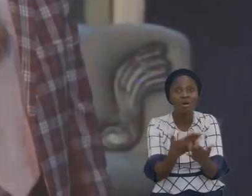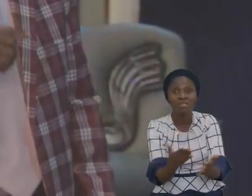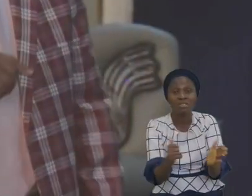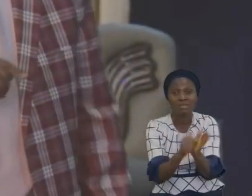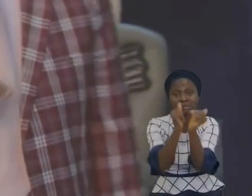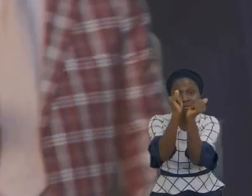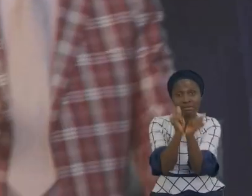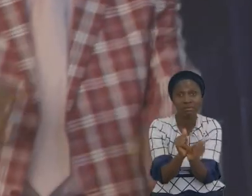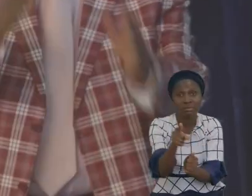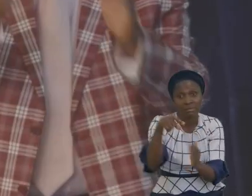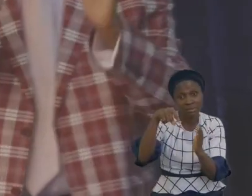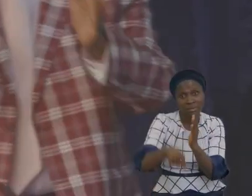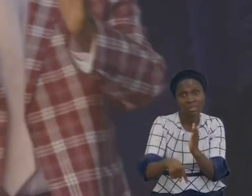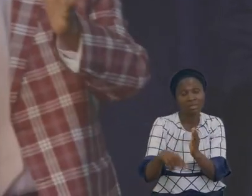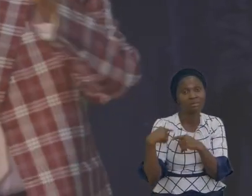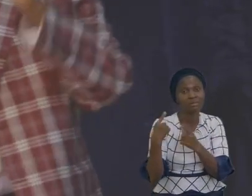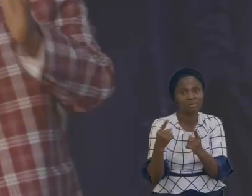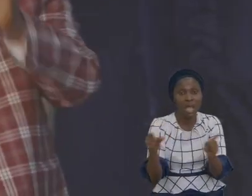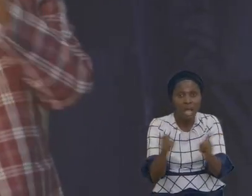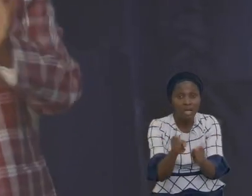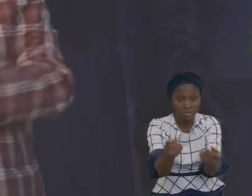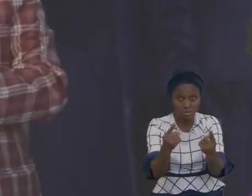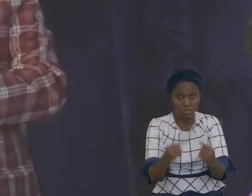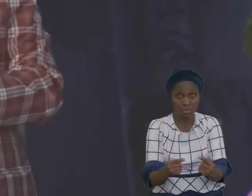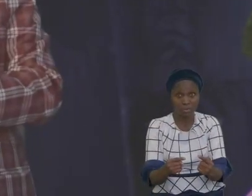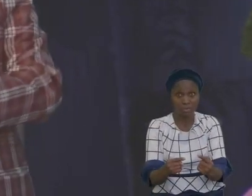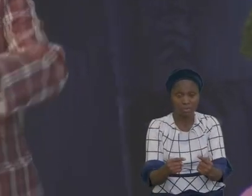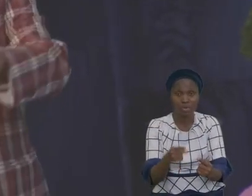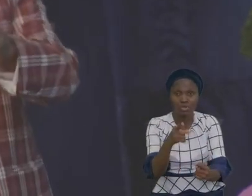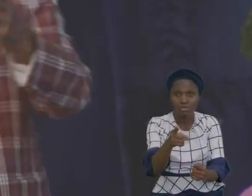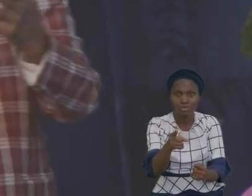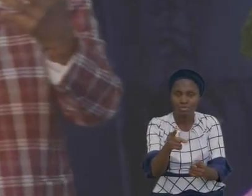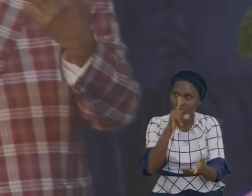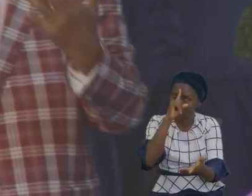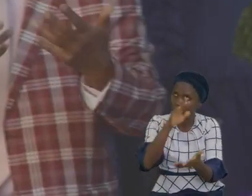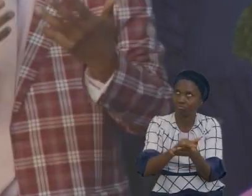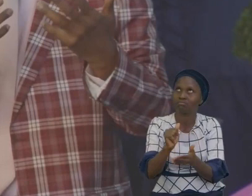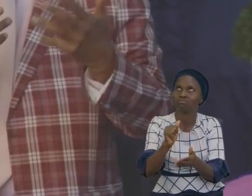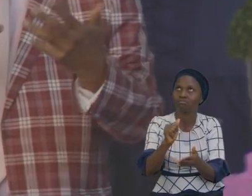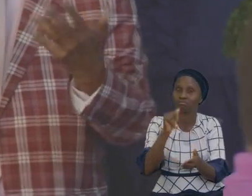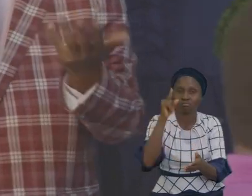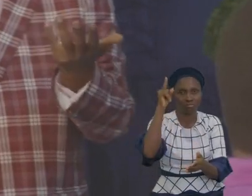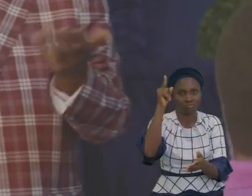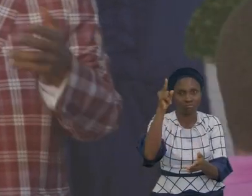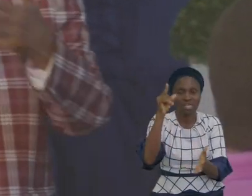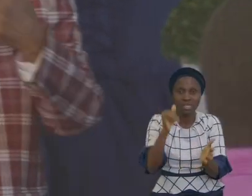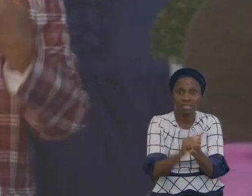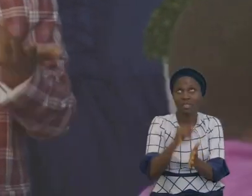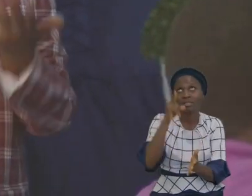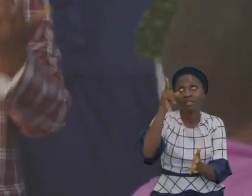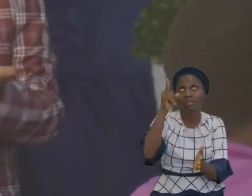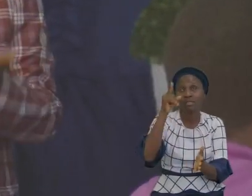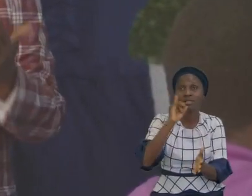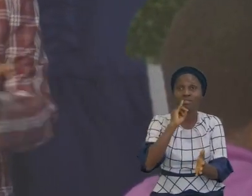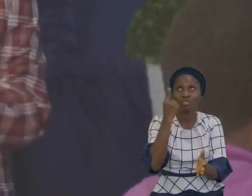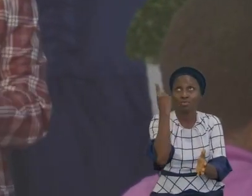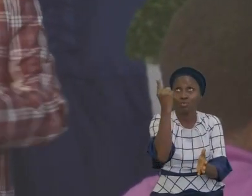trust him that he is the one that can give you